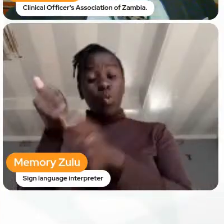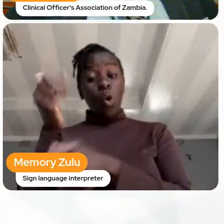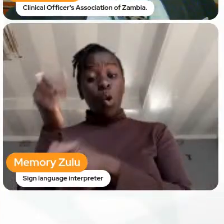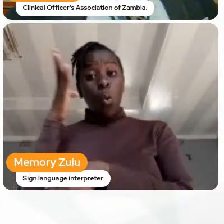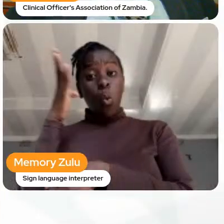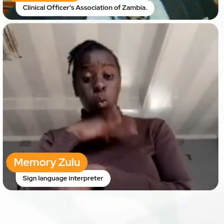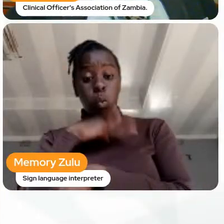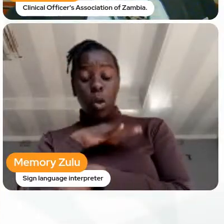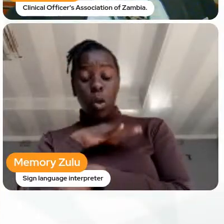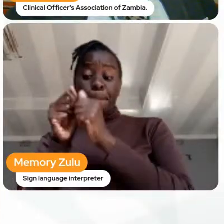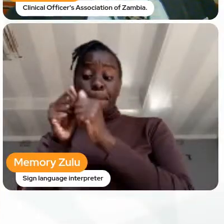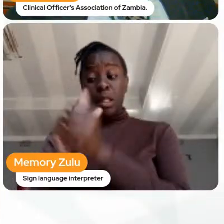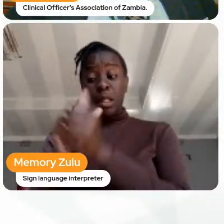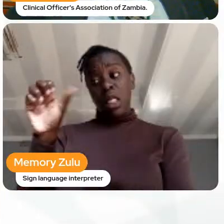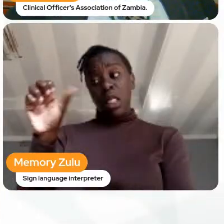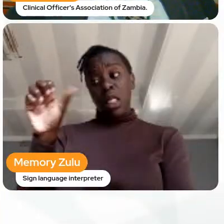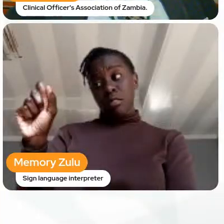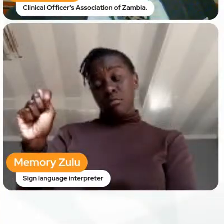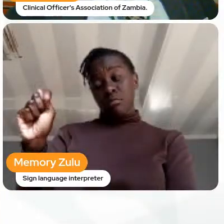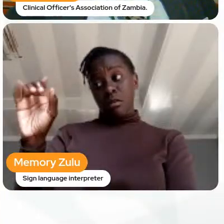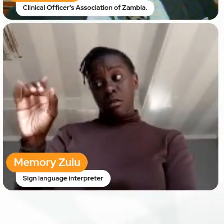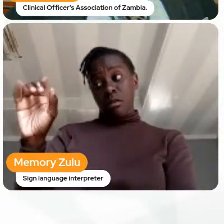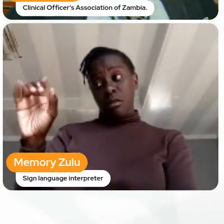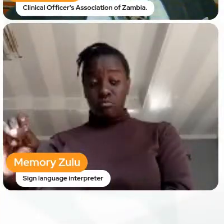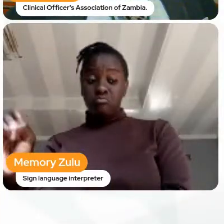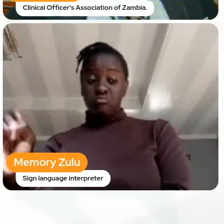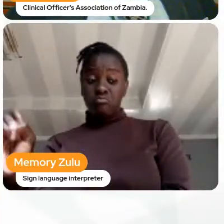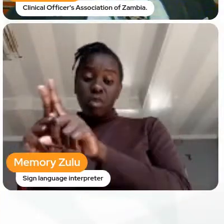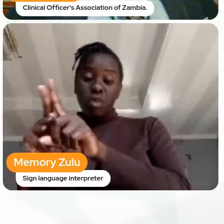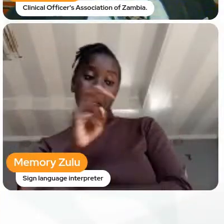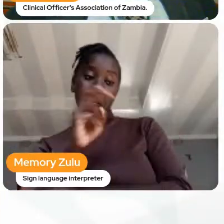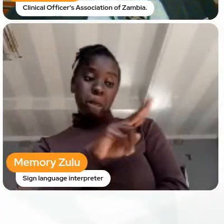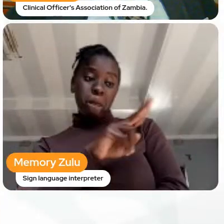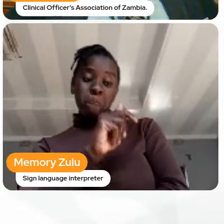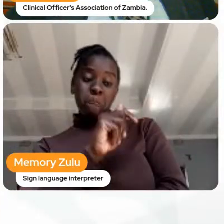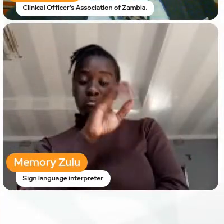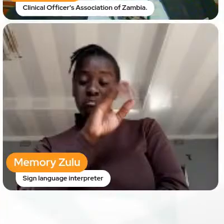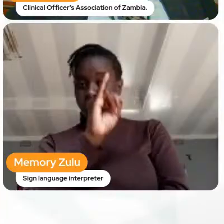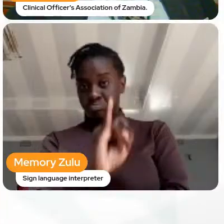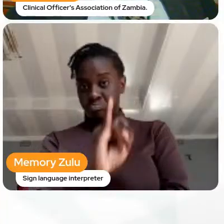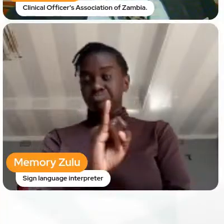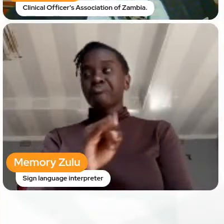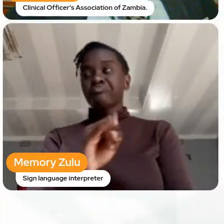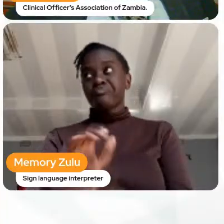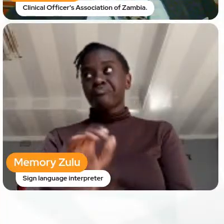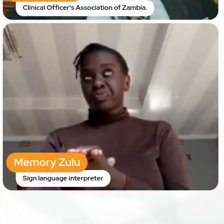UTI, of which you've mentioned a number of things. But then this brings me to the next question, where